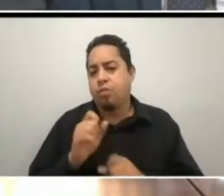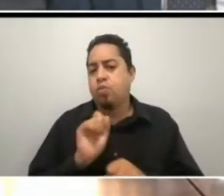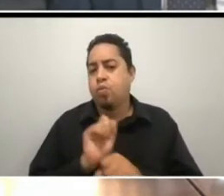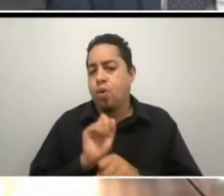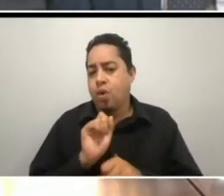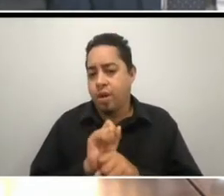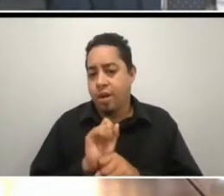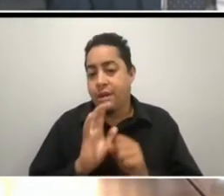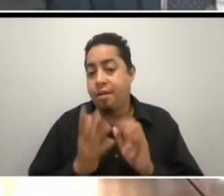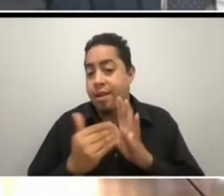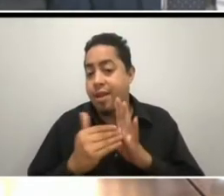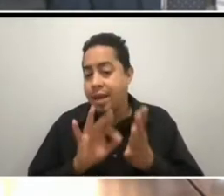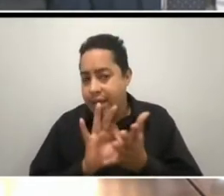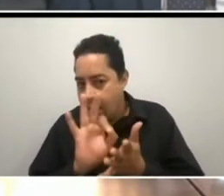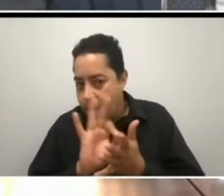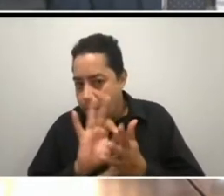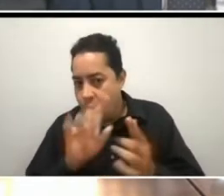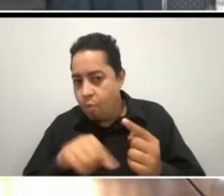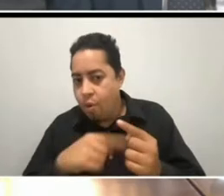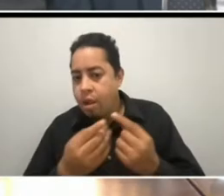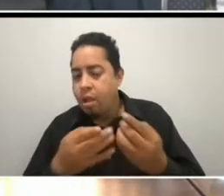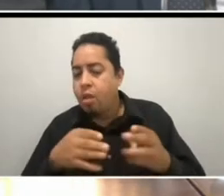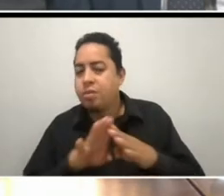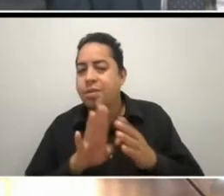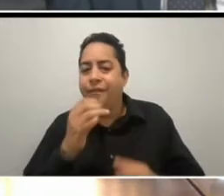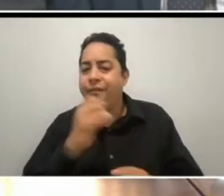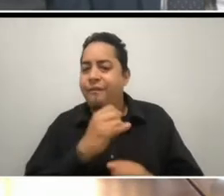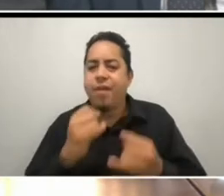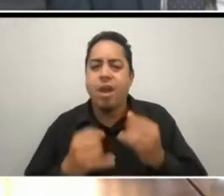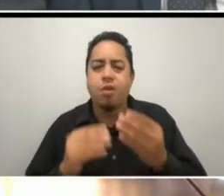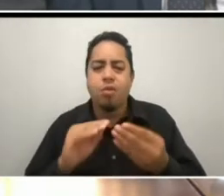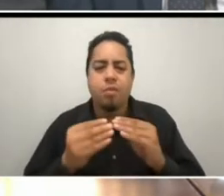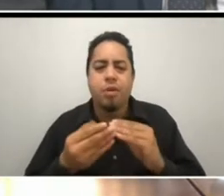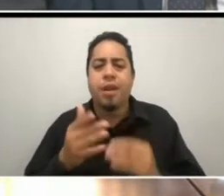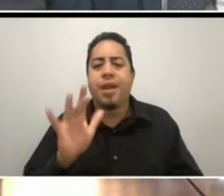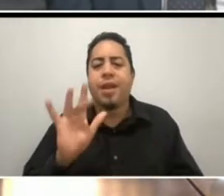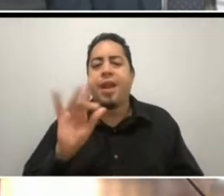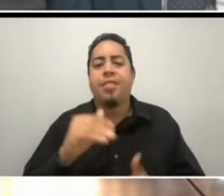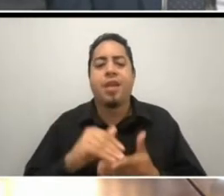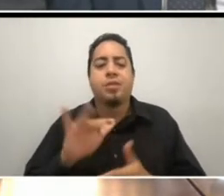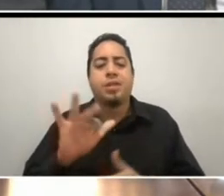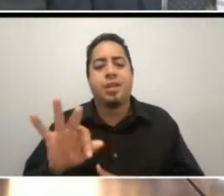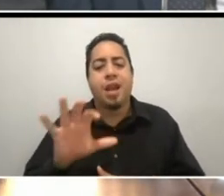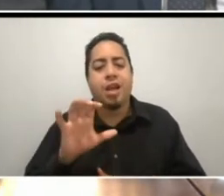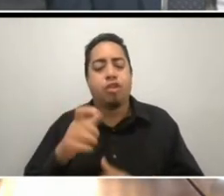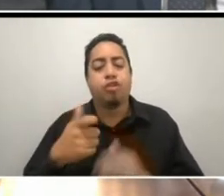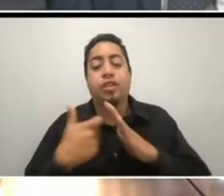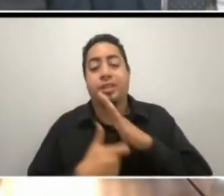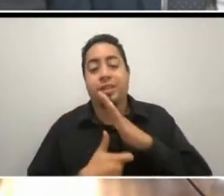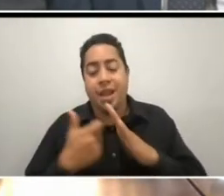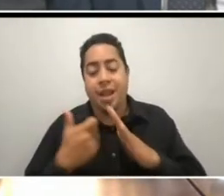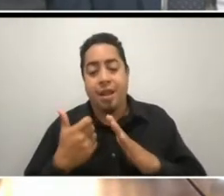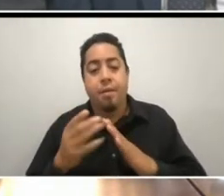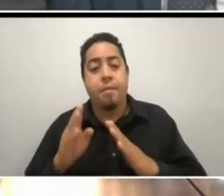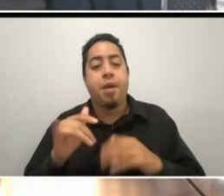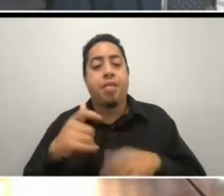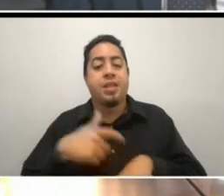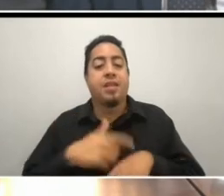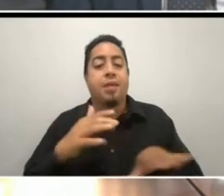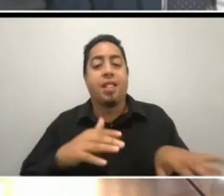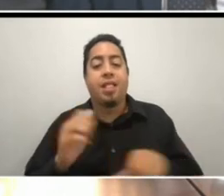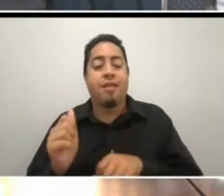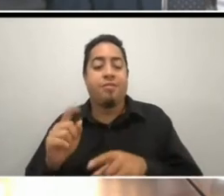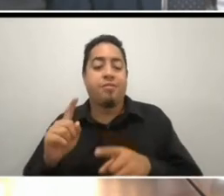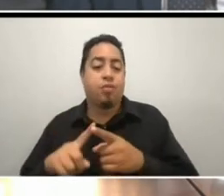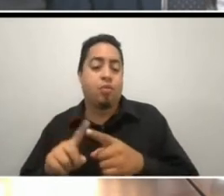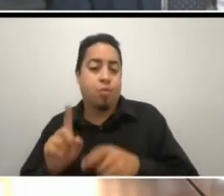again when they closed. And I believe the final number was something around 8,900 total ballots were scanned from the time he left to the time about 12:30 or 1 o'clock in the